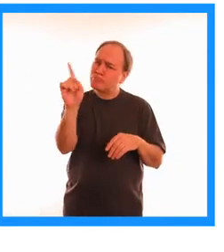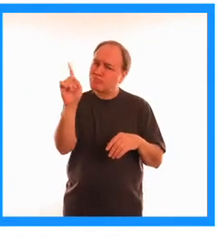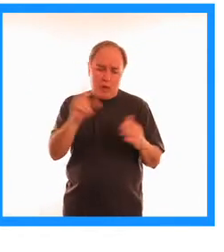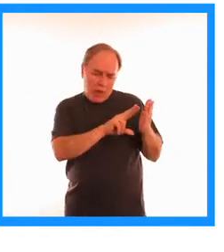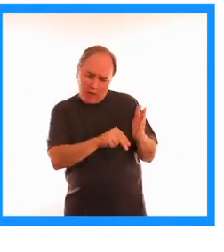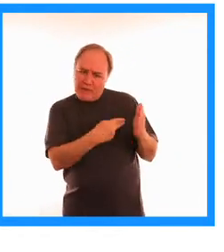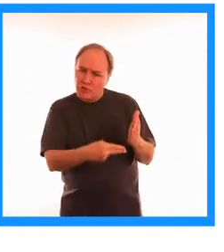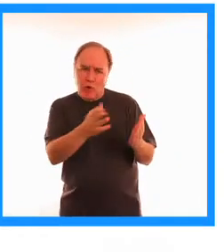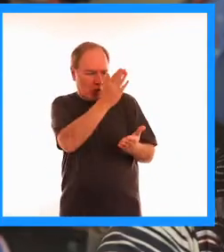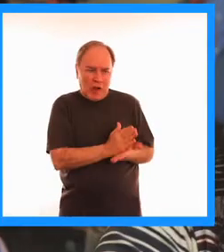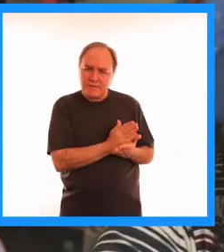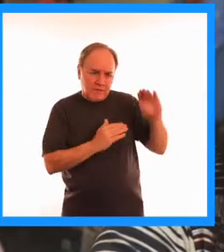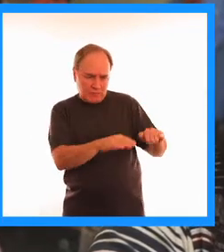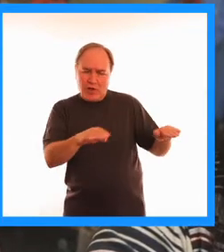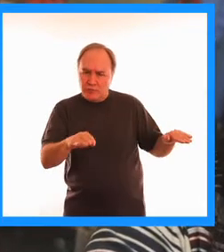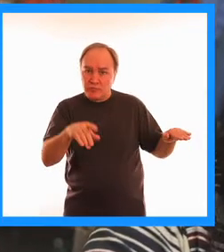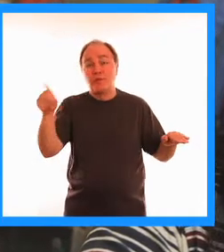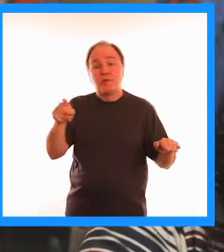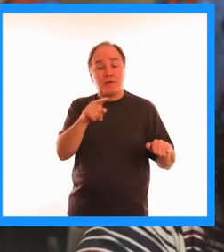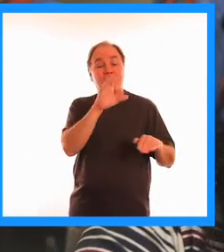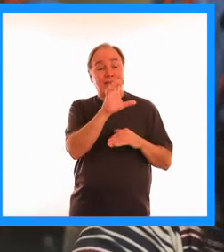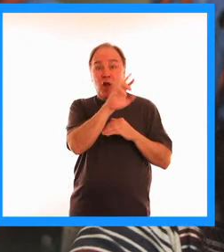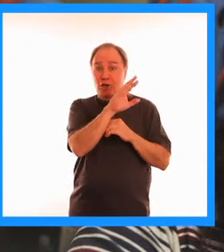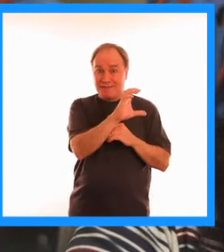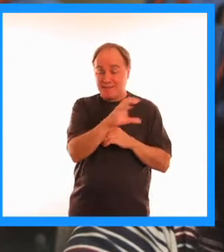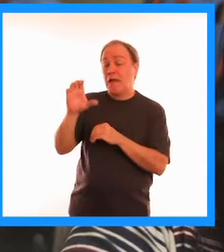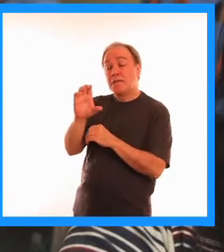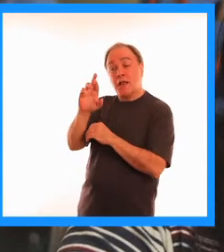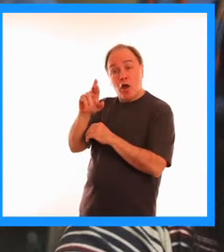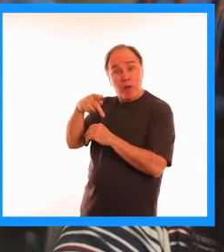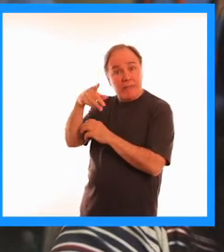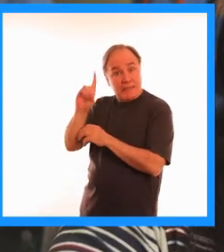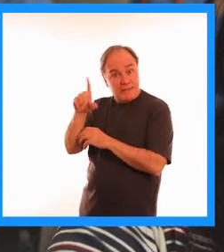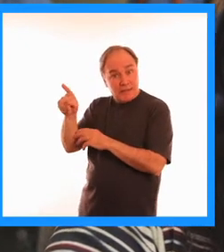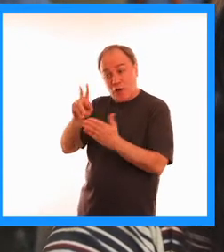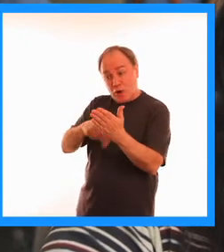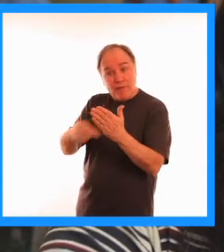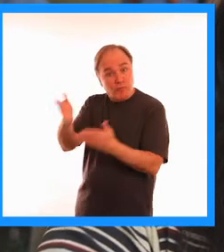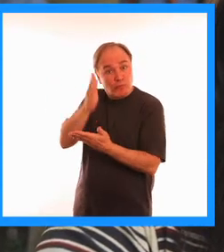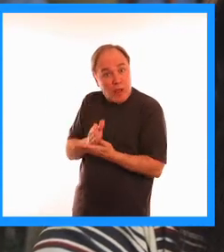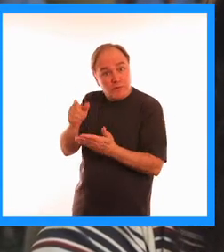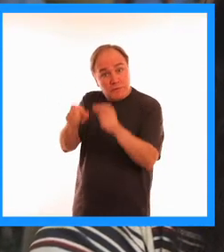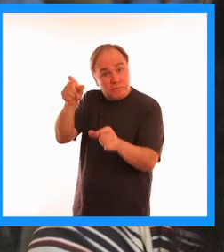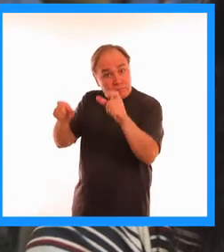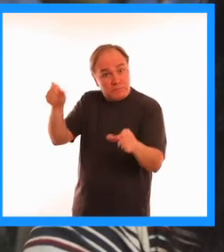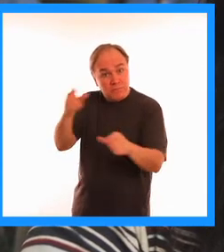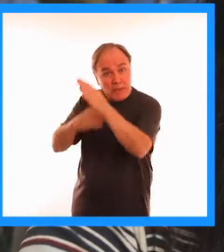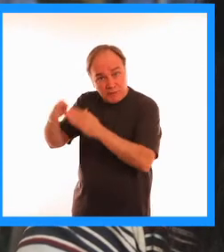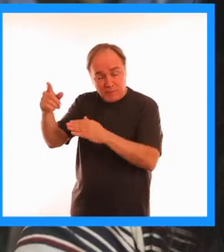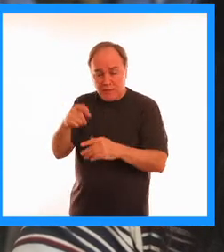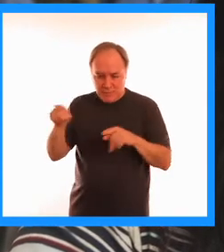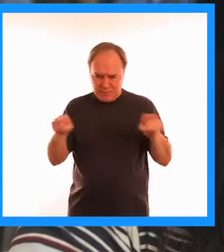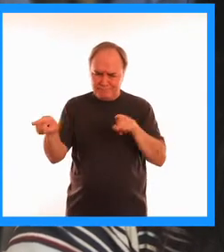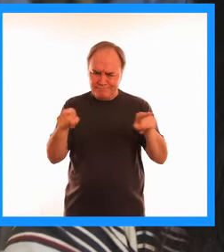promote fairness, children with disabilities should be able to enlist the support of their families, disabled people's organizations, parents' associations, and